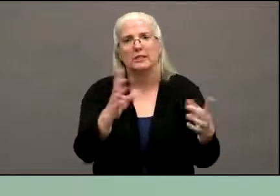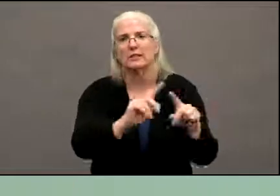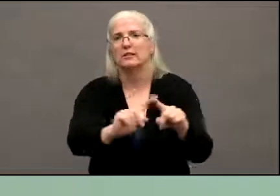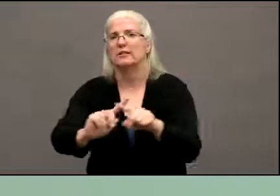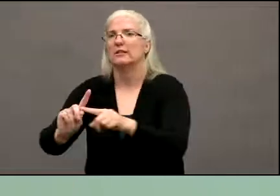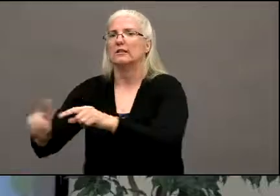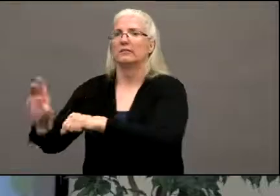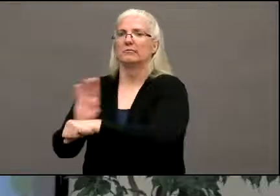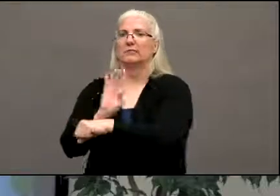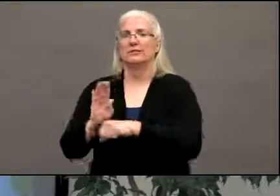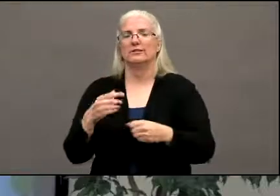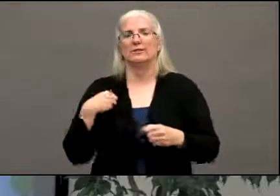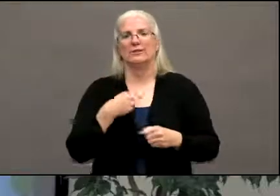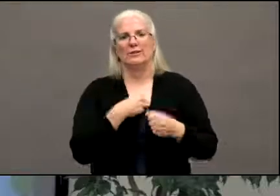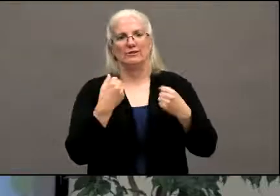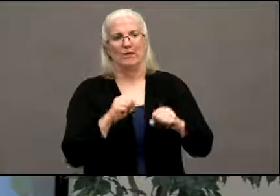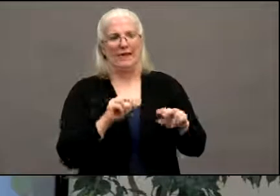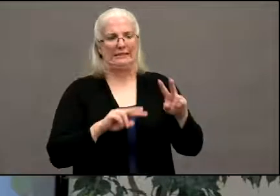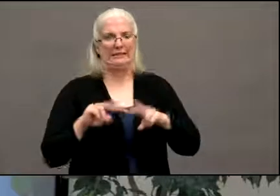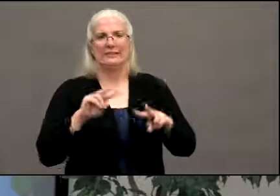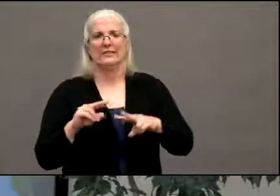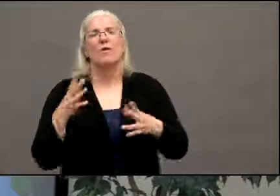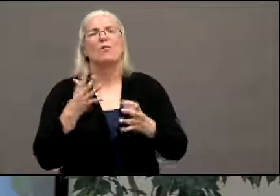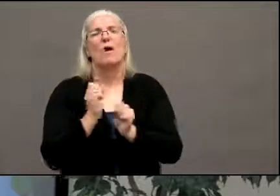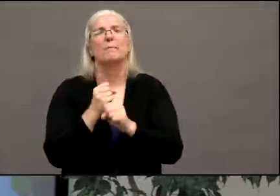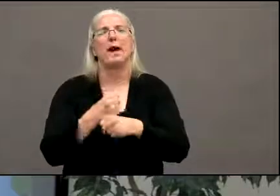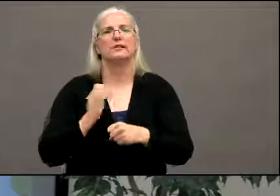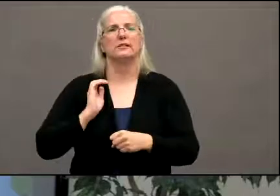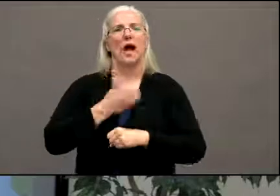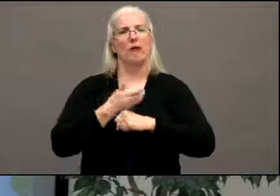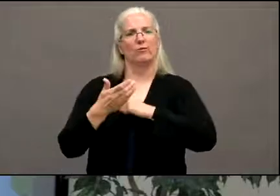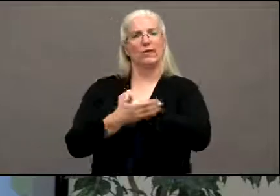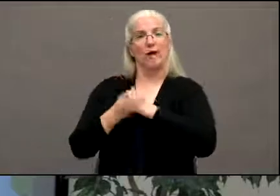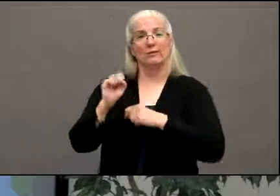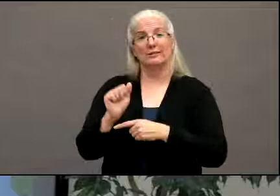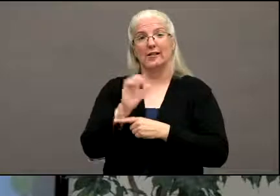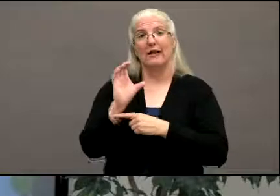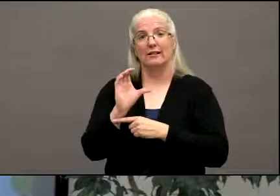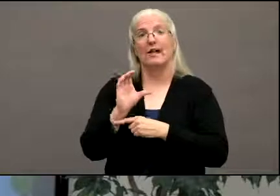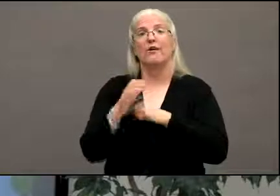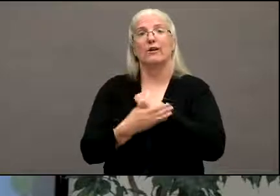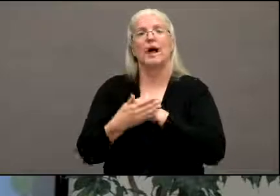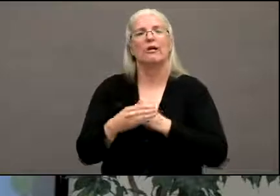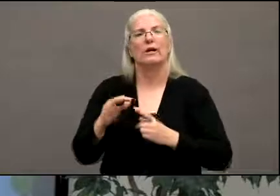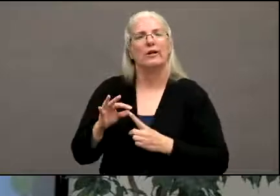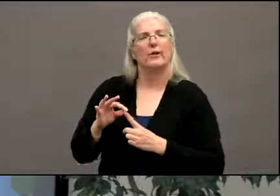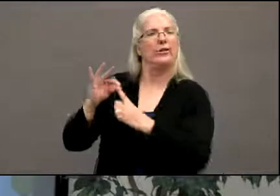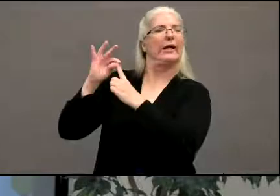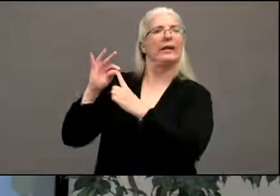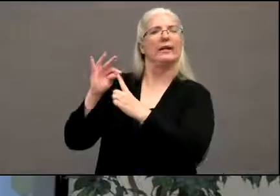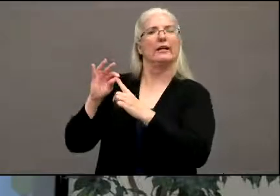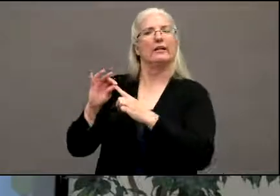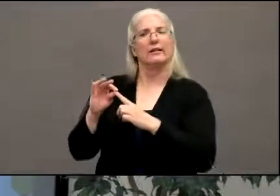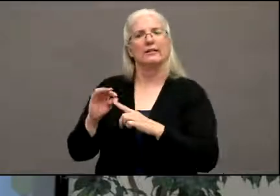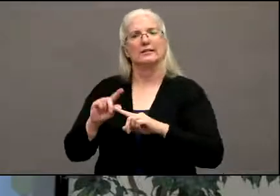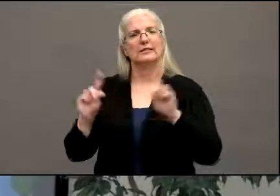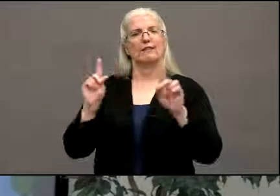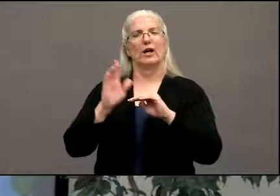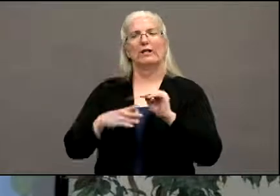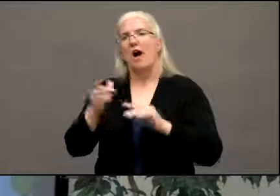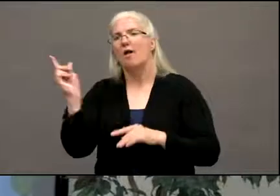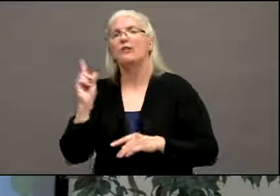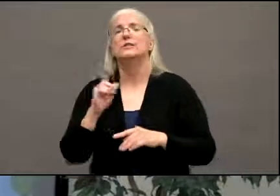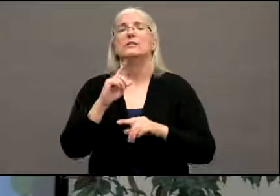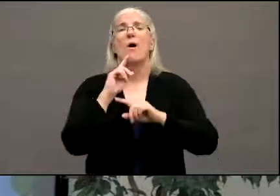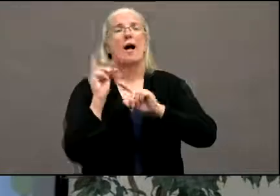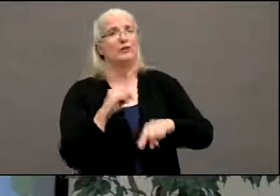make our county special. So I want to answer your question, where our local order differs from the state